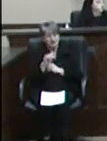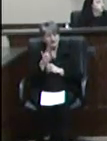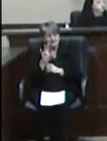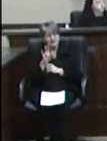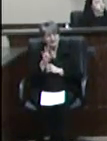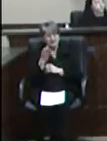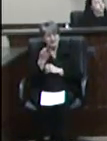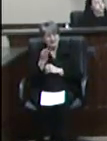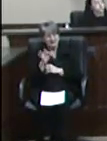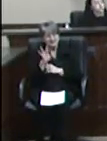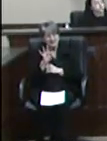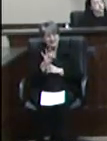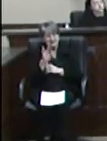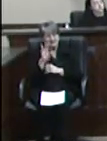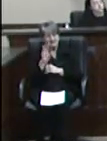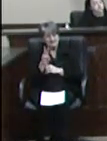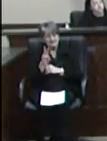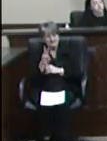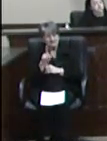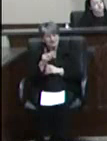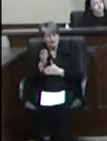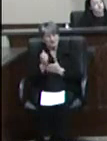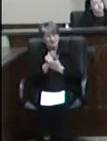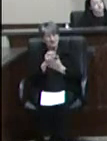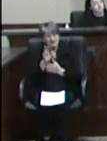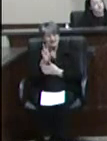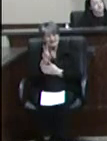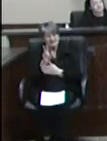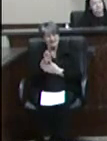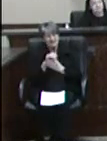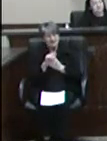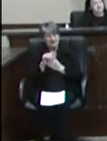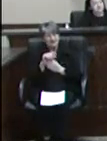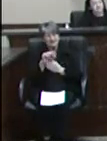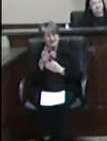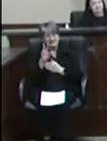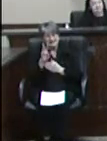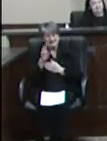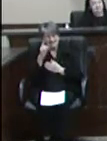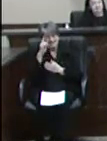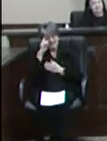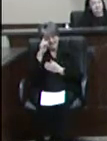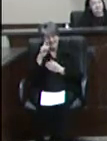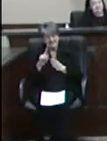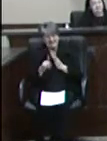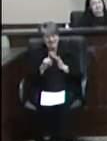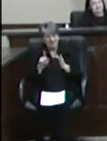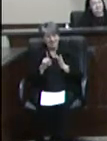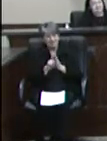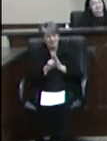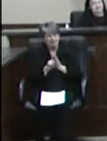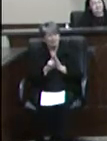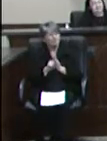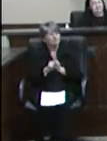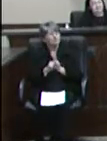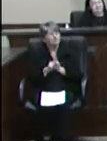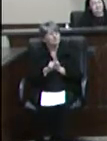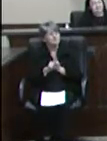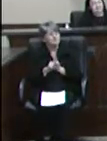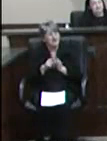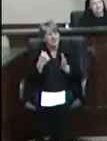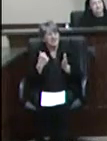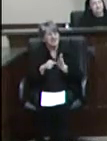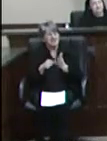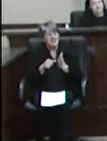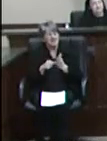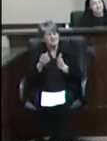1986. And Rich, you were making $7.06 an hour. I don't know where the 6 cents came from, but that's what you were making. The letter to hire